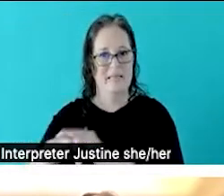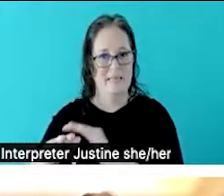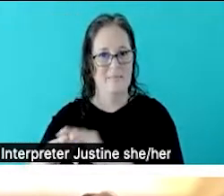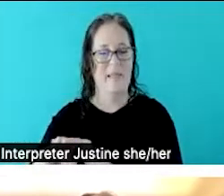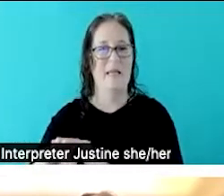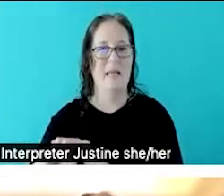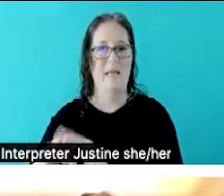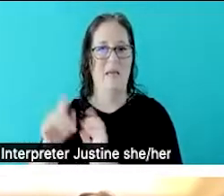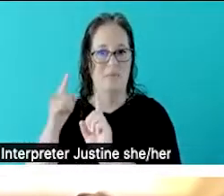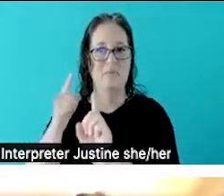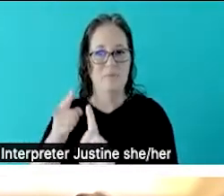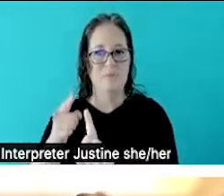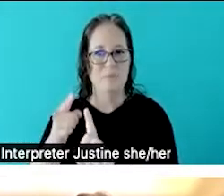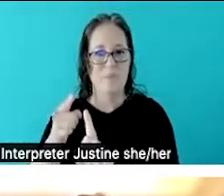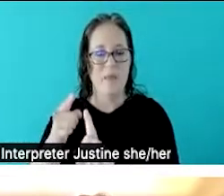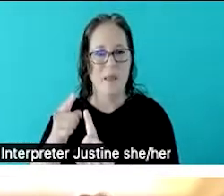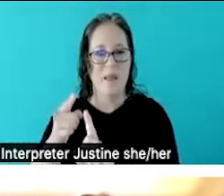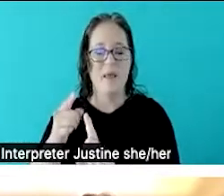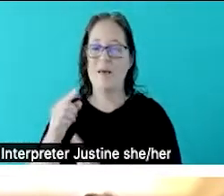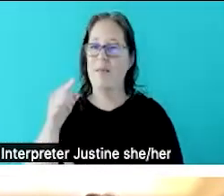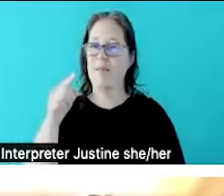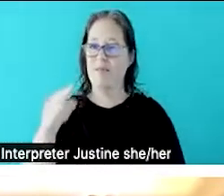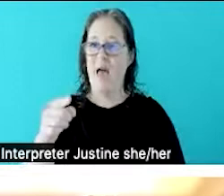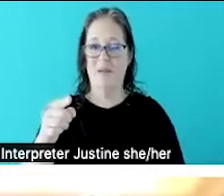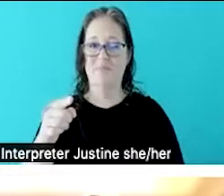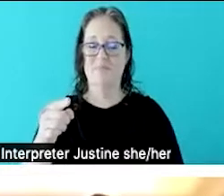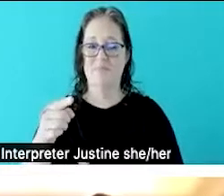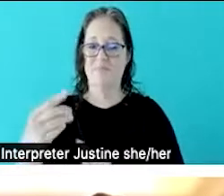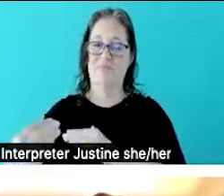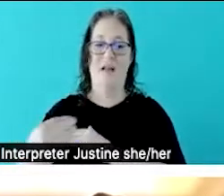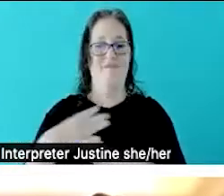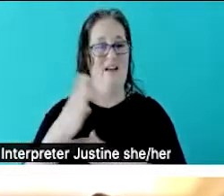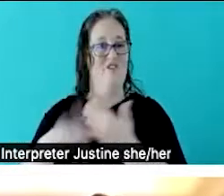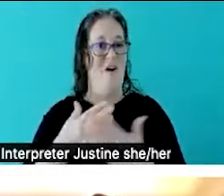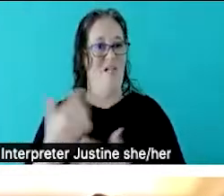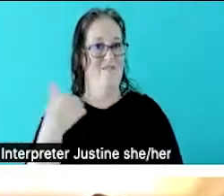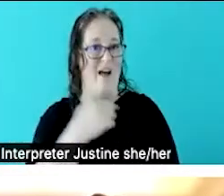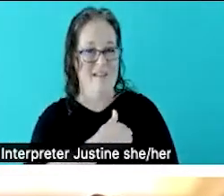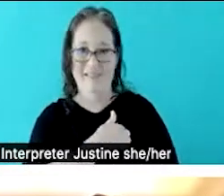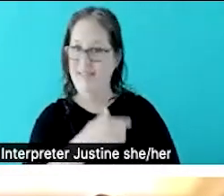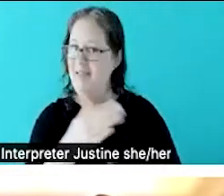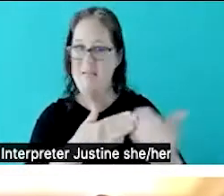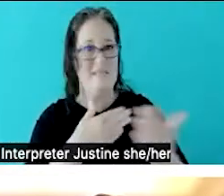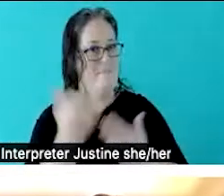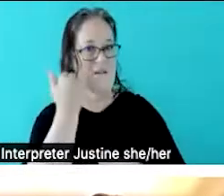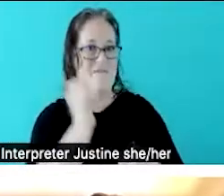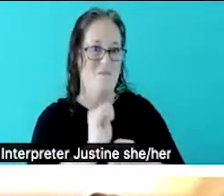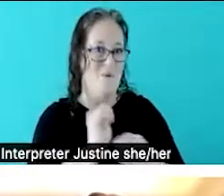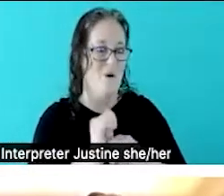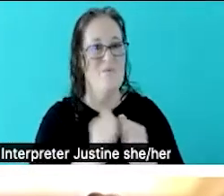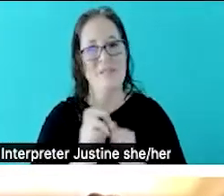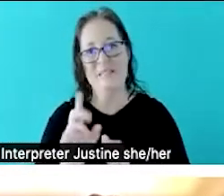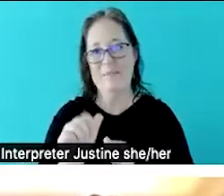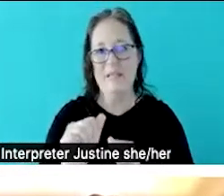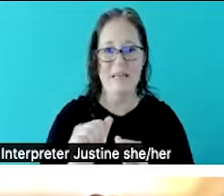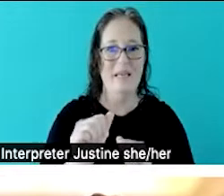initiatives, and that is because it touches all of us. So whether you work on the disability, whether that is part of your job